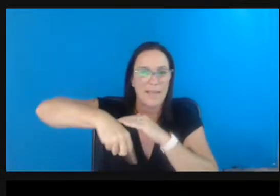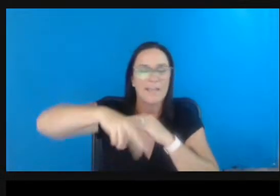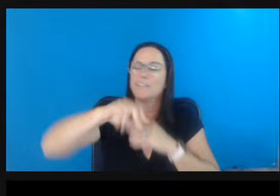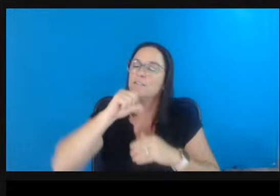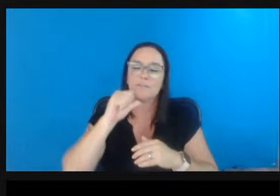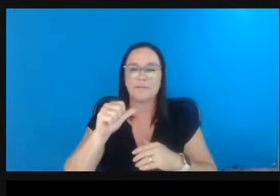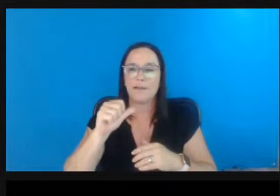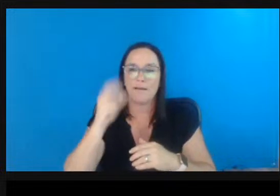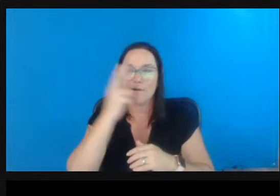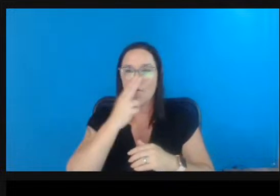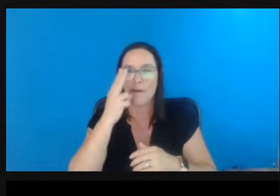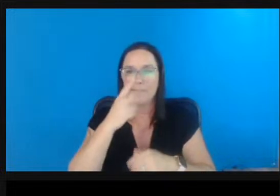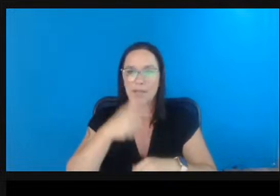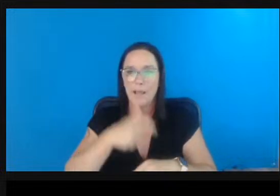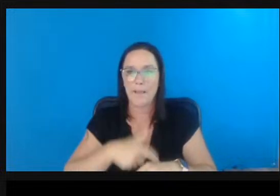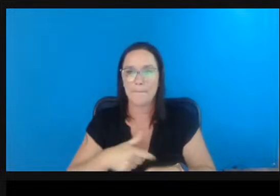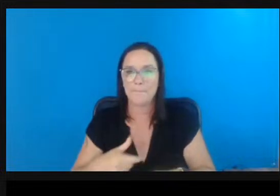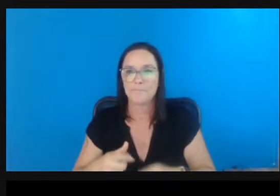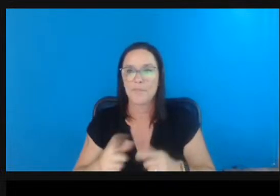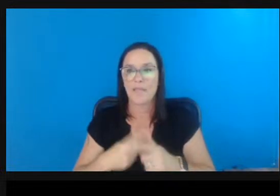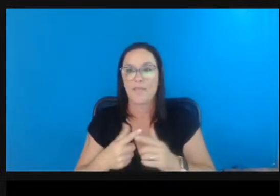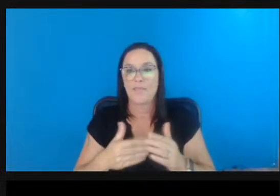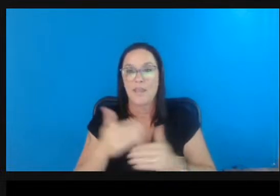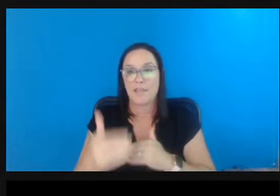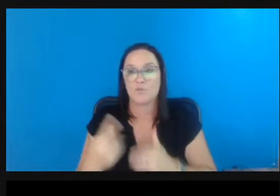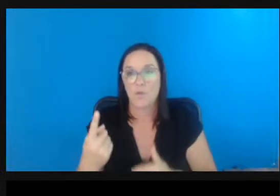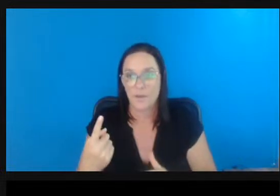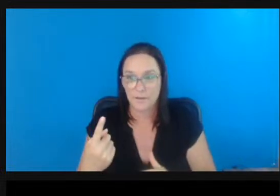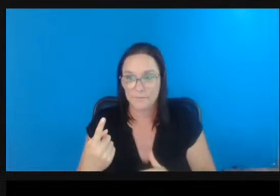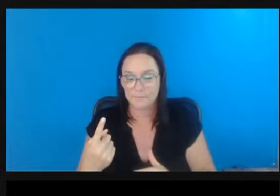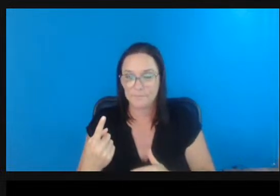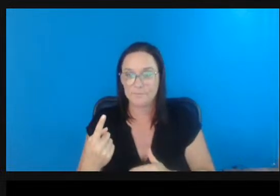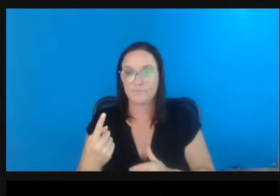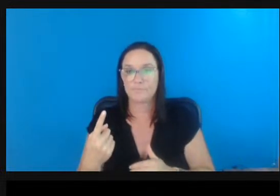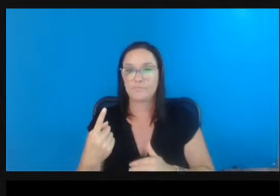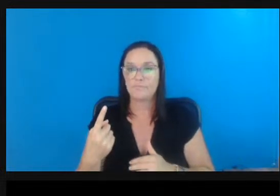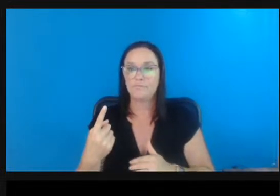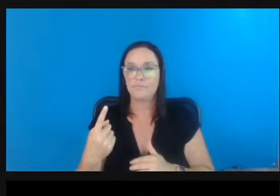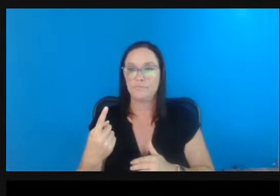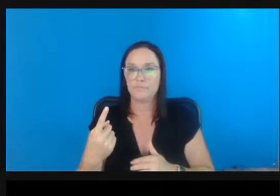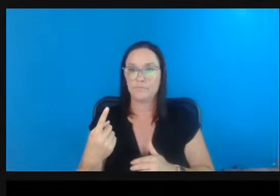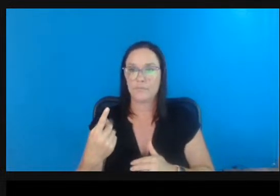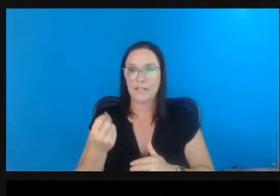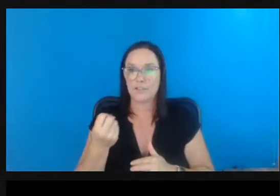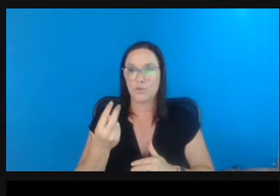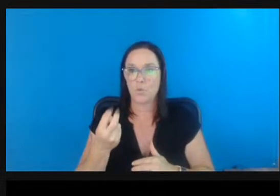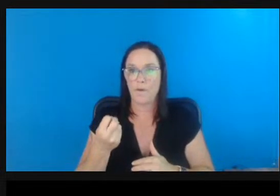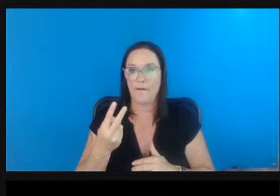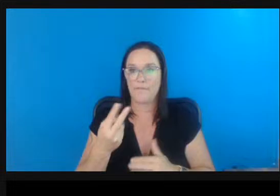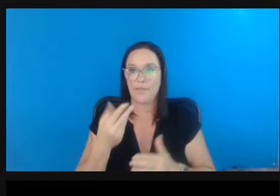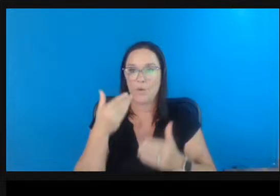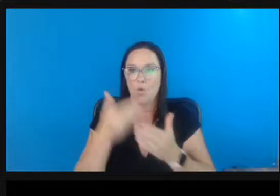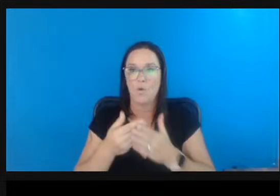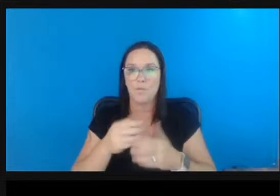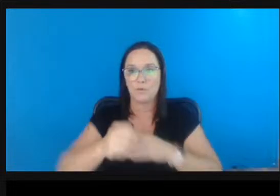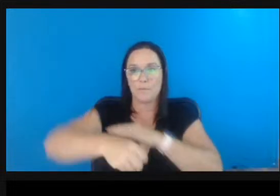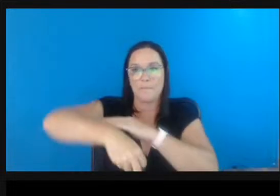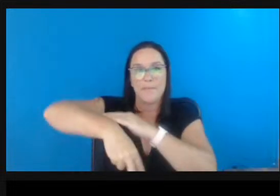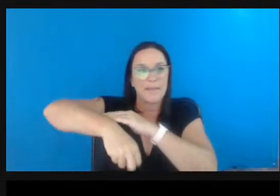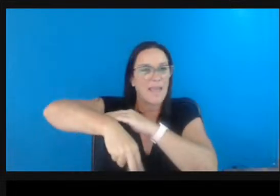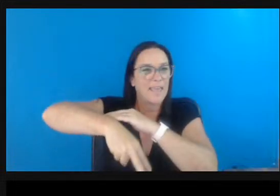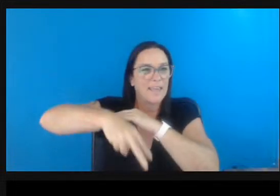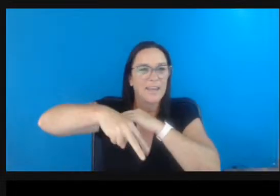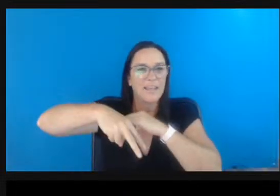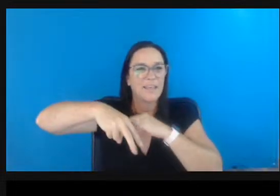is going to be too early. And we come to the next one, and it's the 12th at almost midnight again. So you actually are